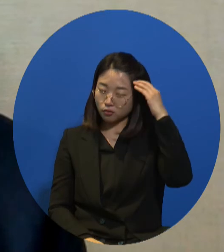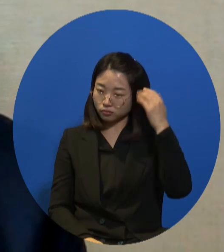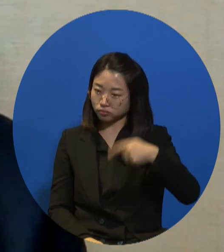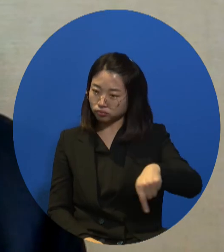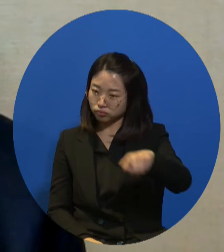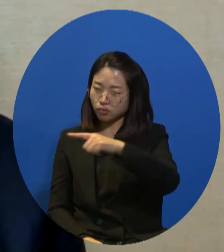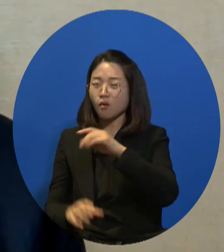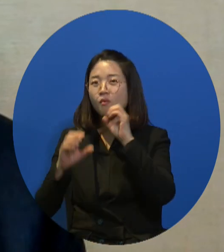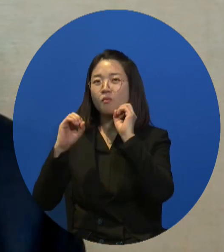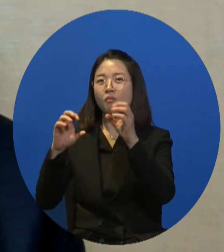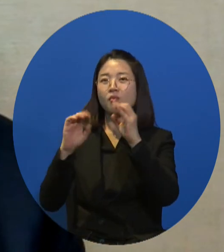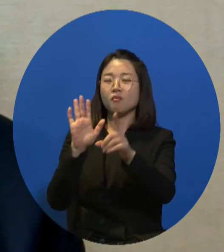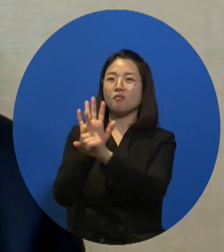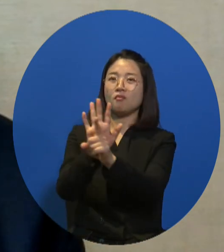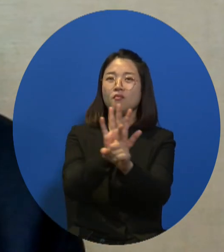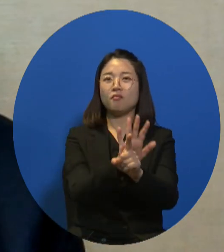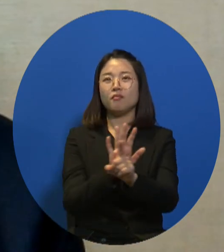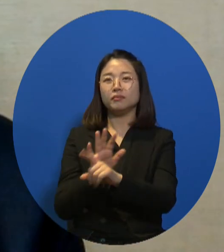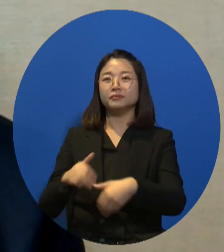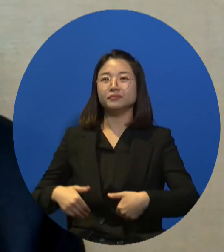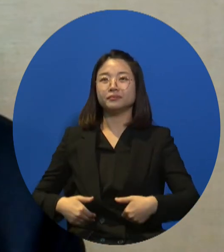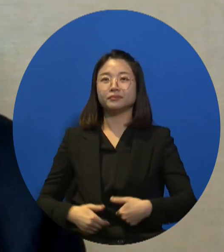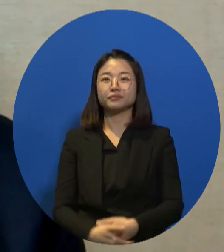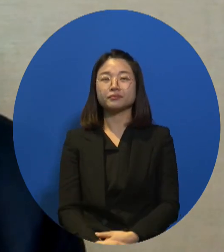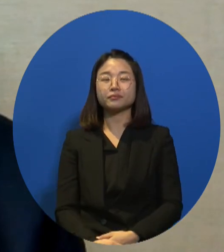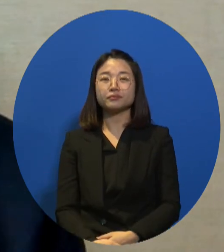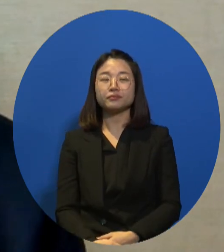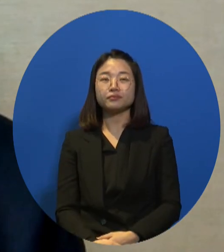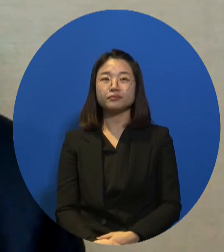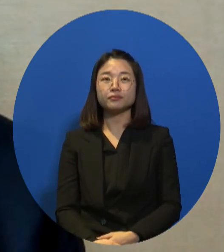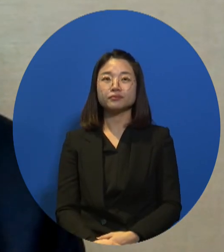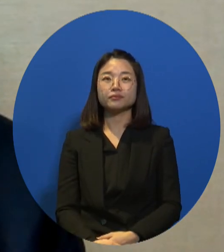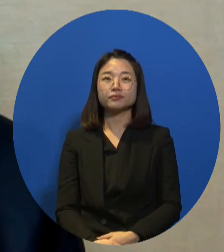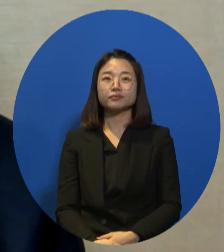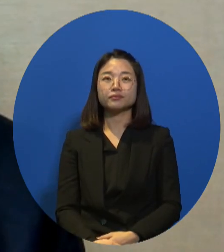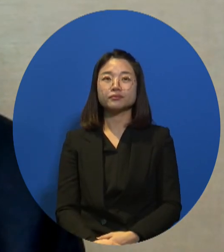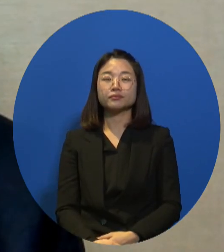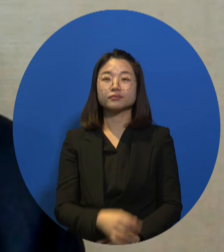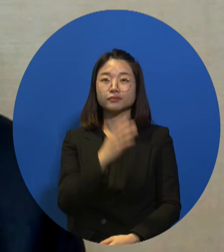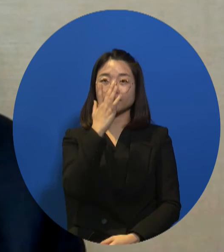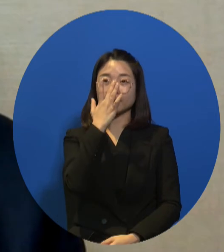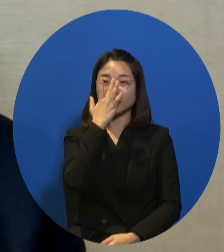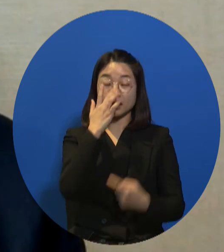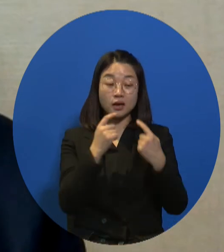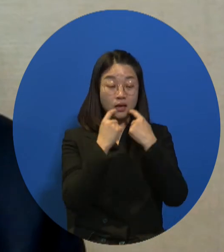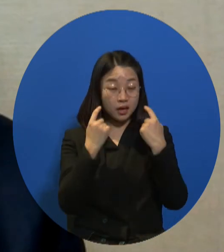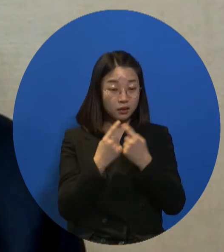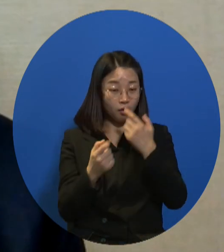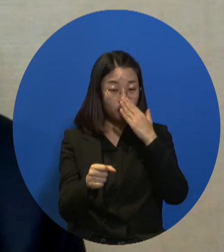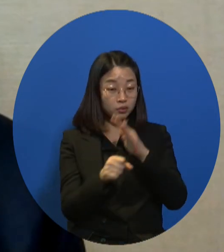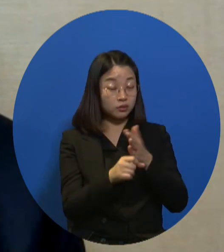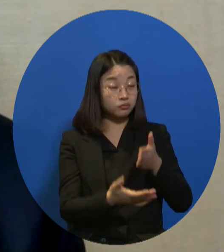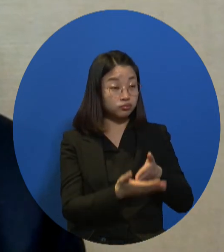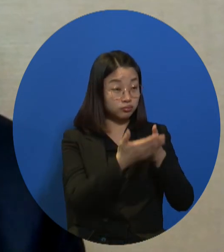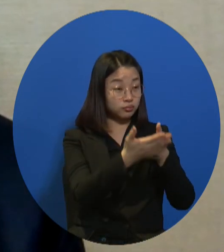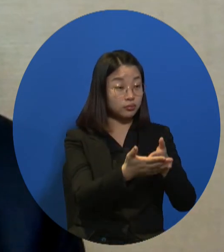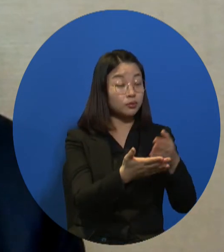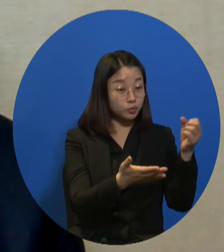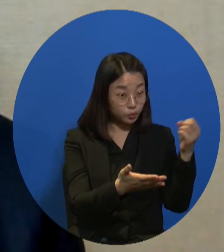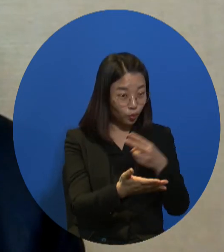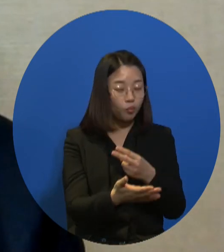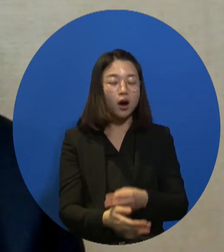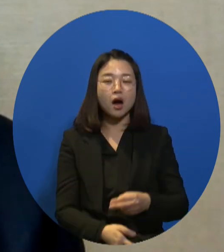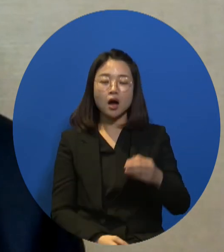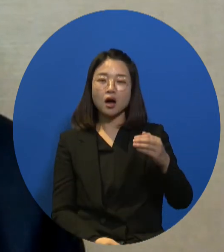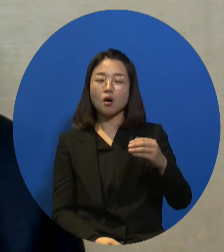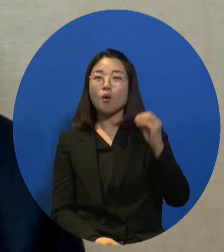need to promote awareness on this particular optional protocol to the general public. So